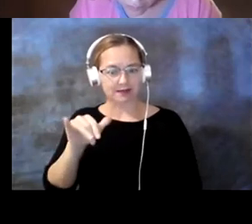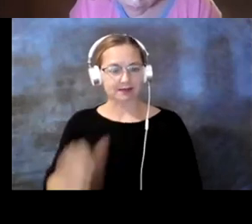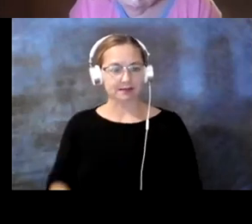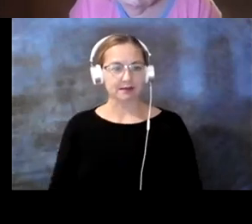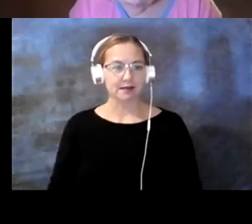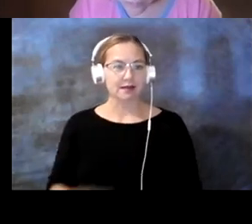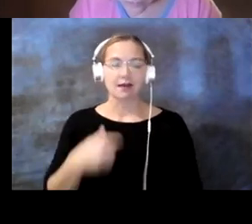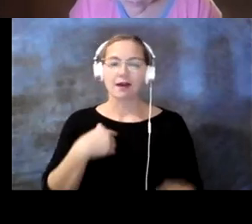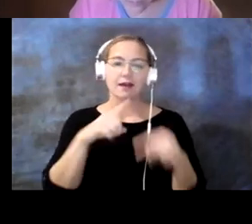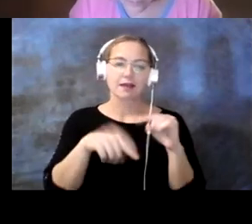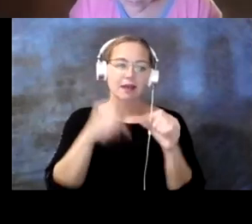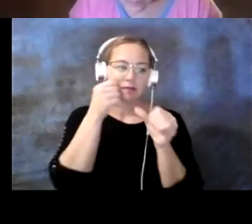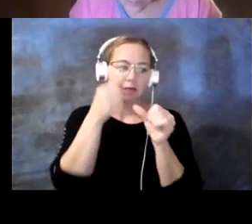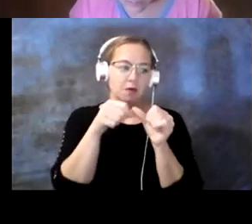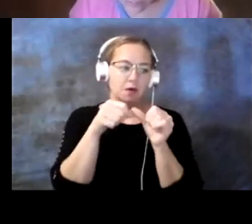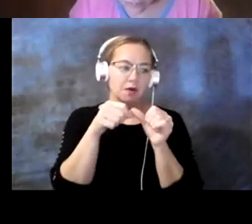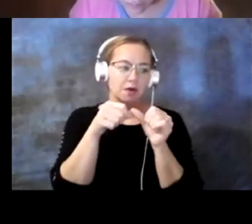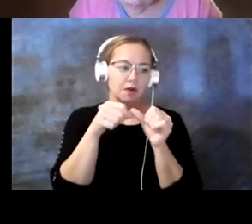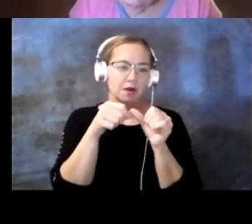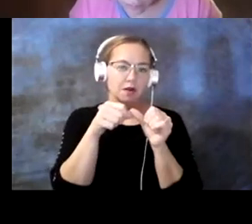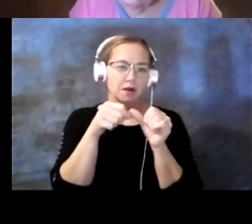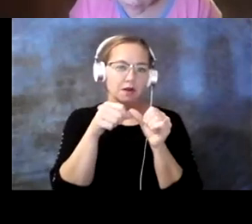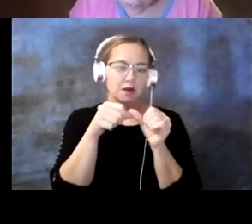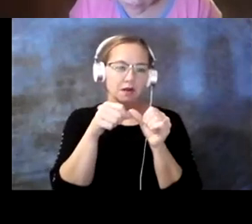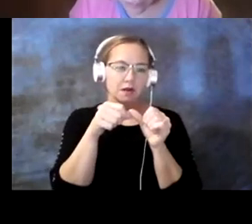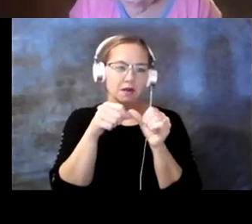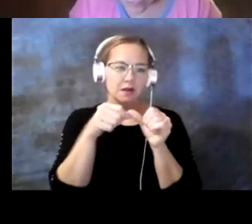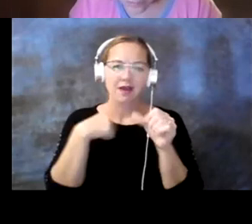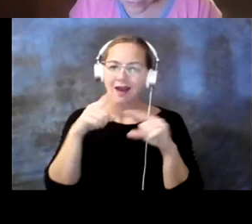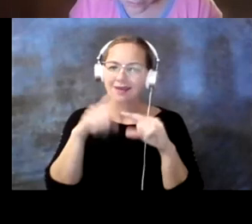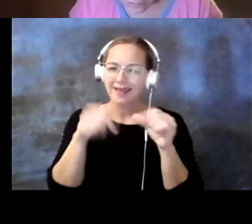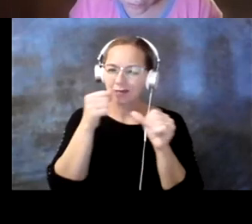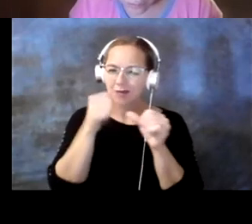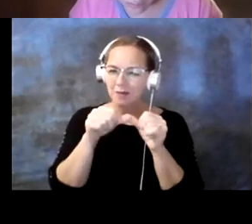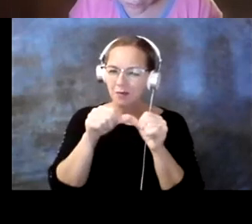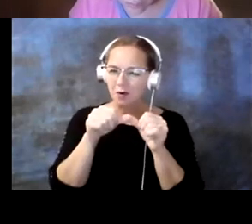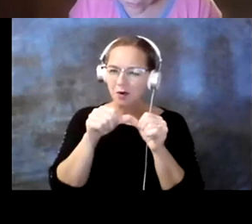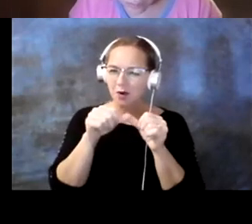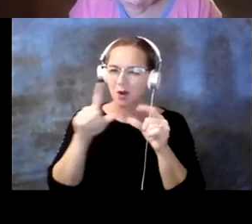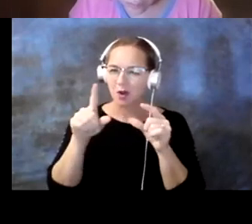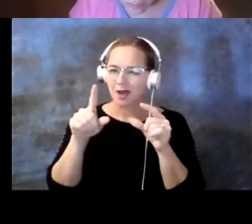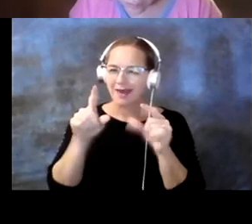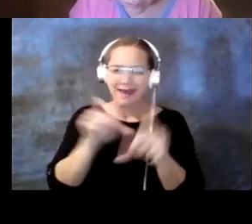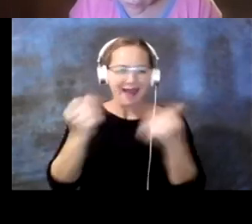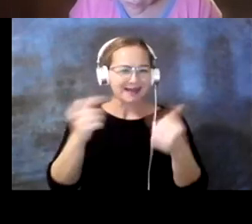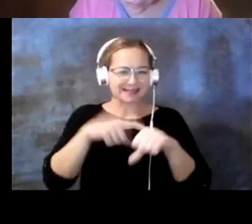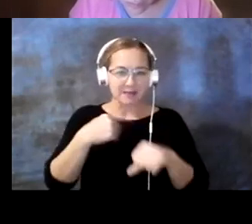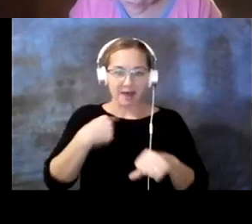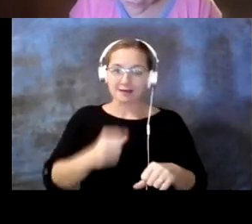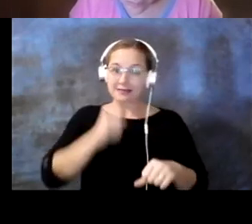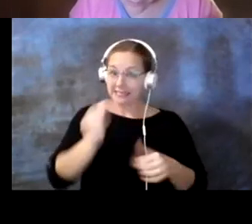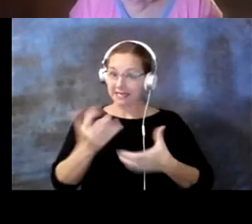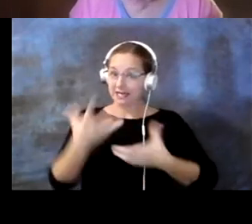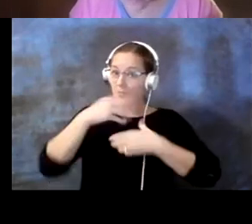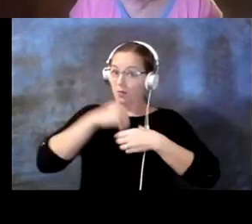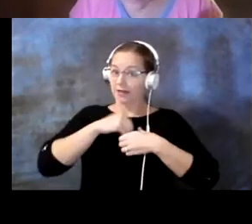remember a time when I didn't embrace my sexual thoughts and feelings and desires.